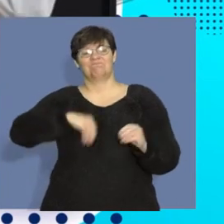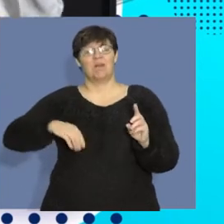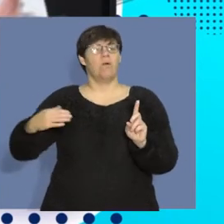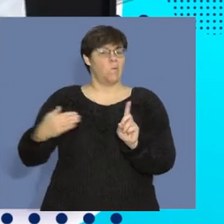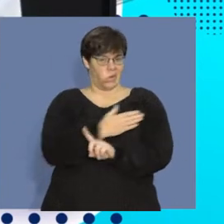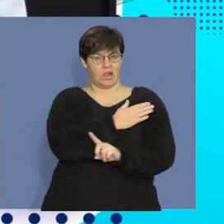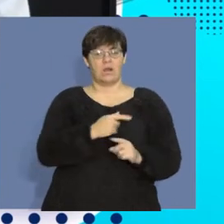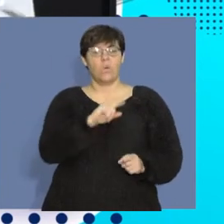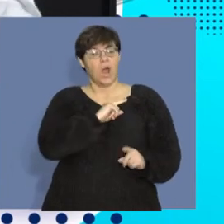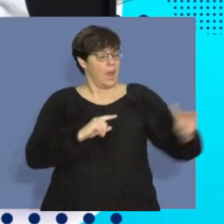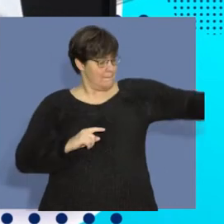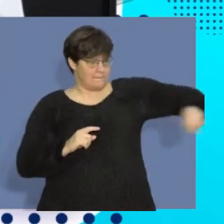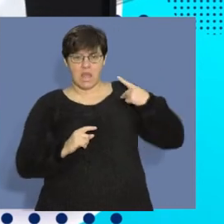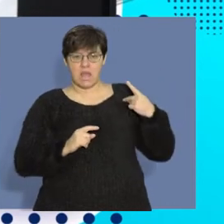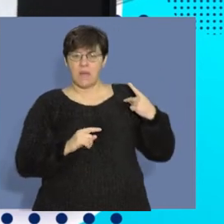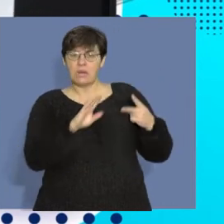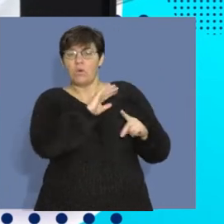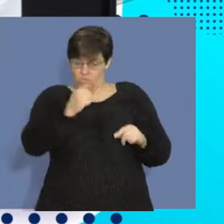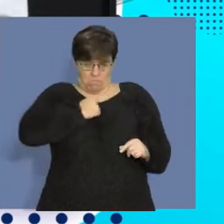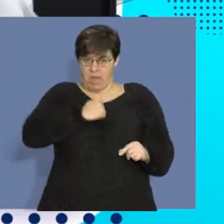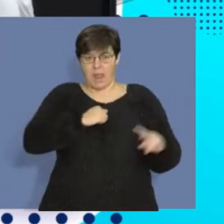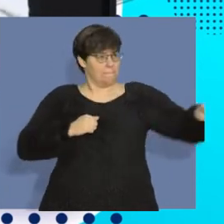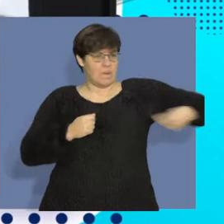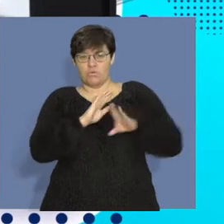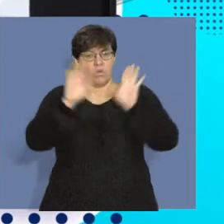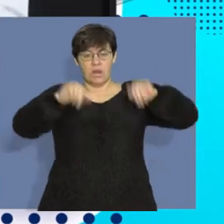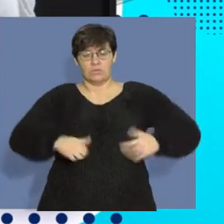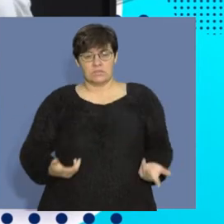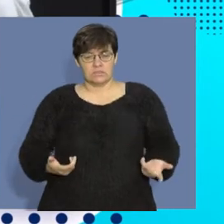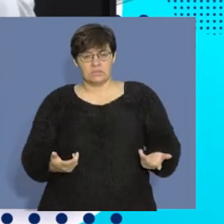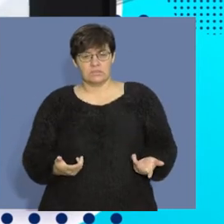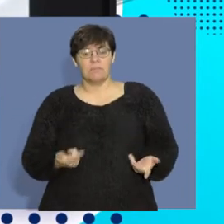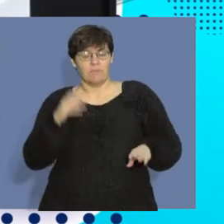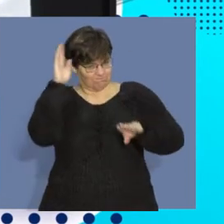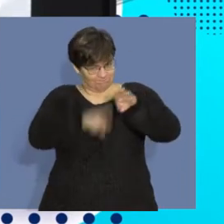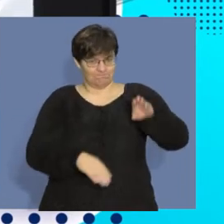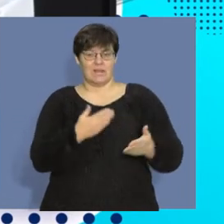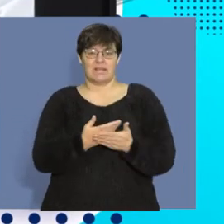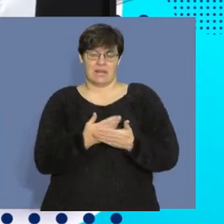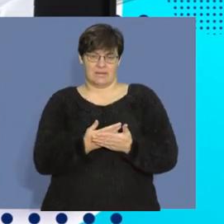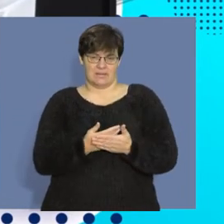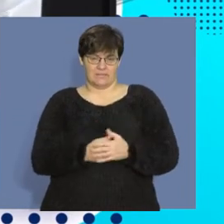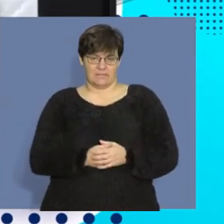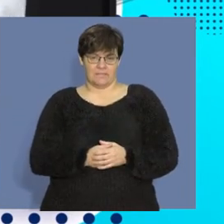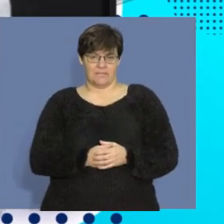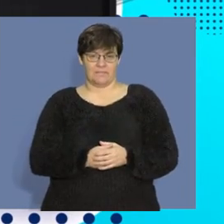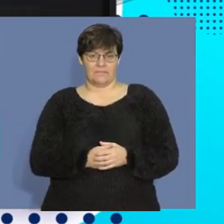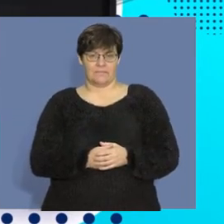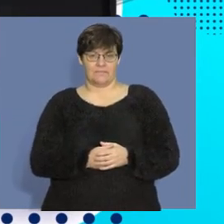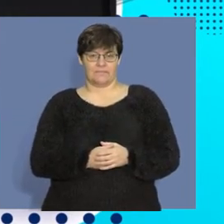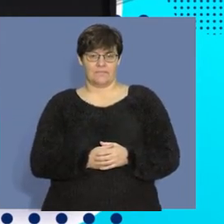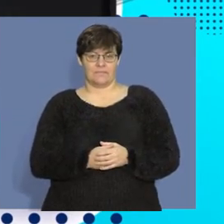tax evasion, and therefore, like I said, it's a crime and punishable in terms of the law.